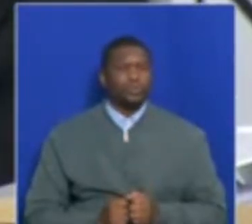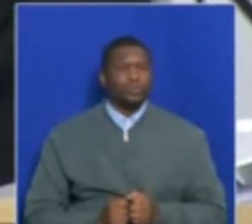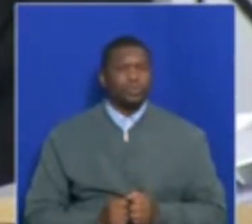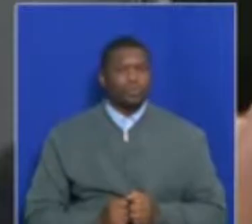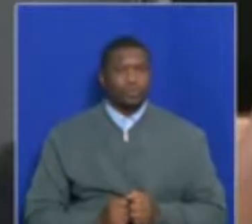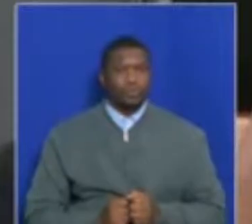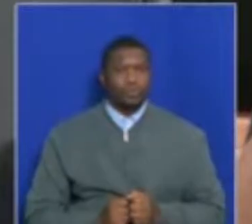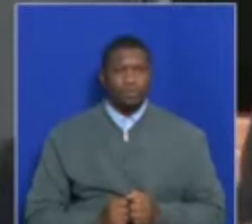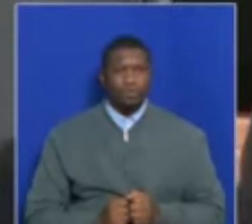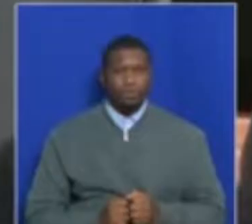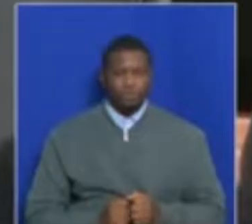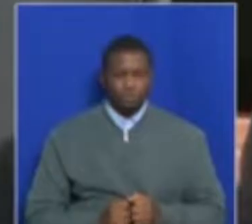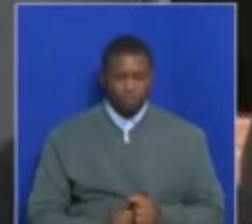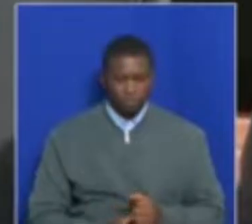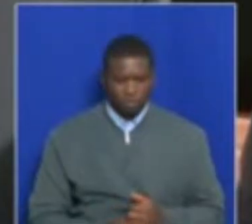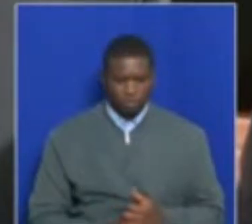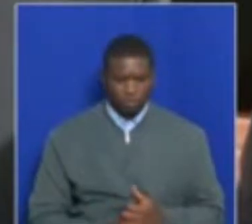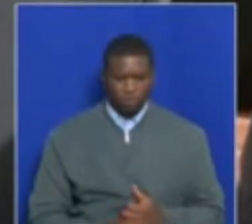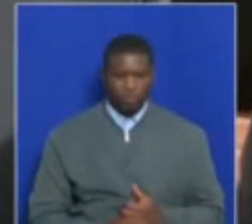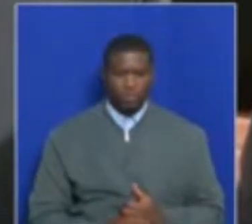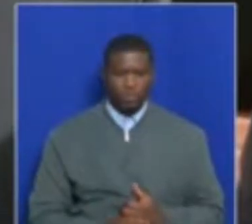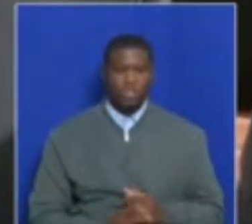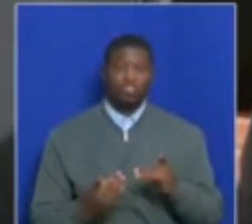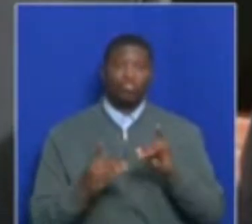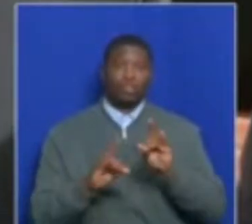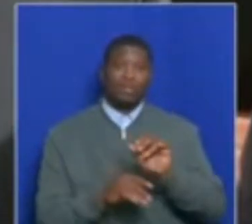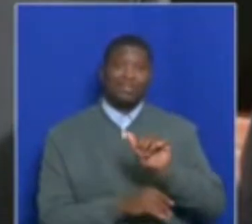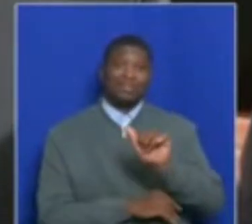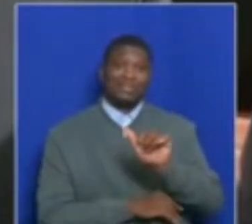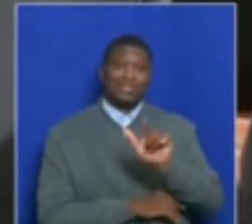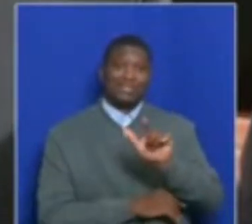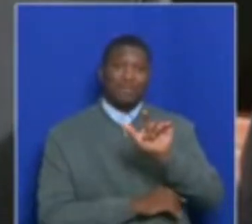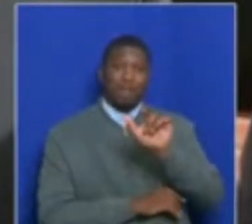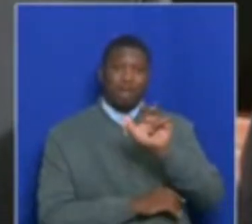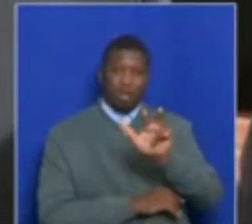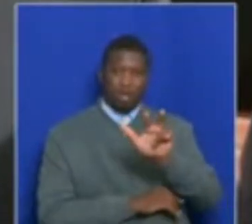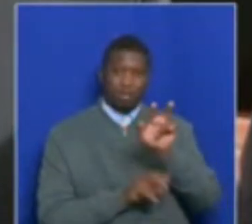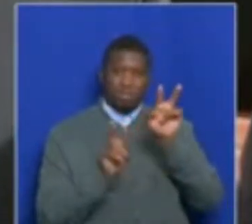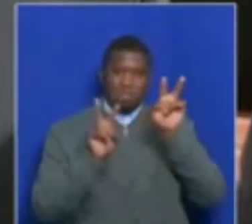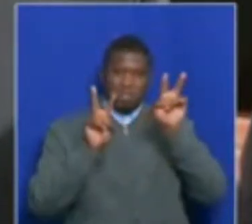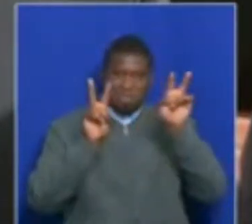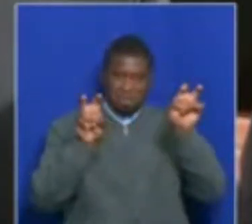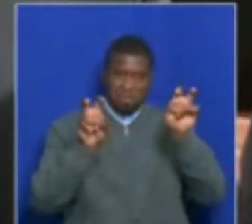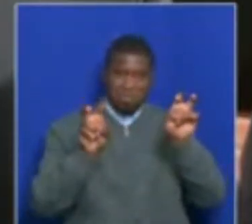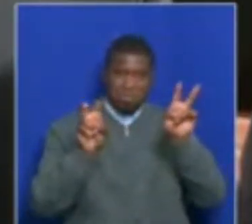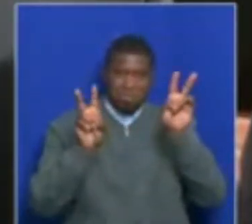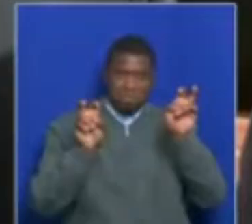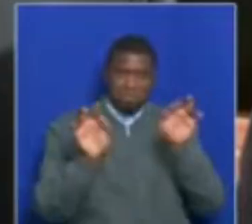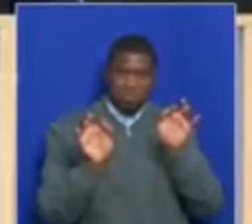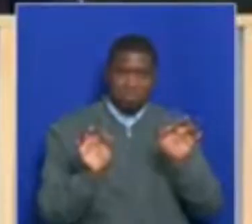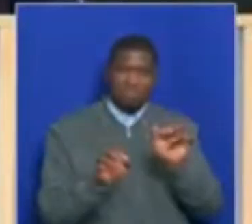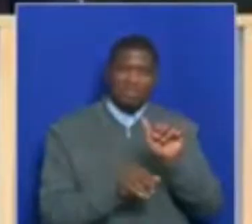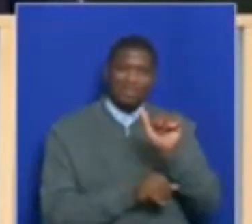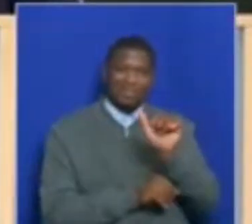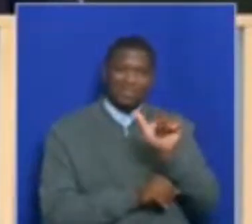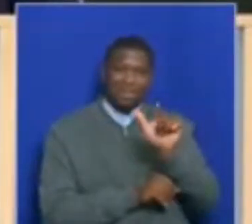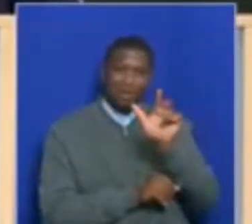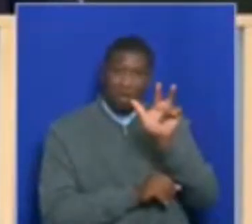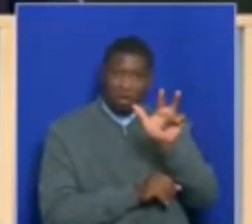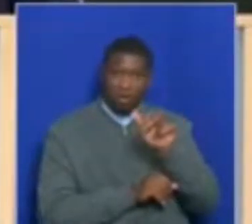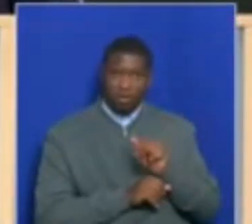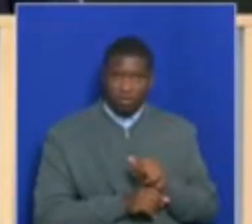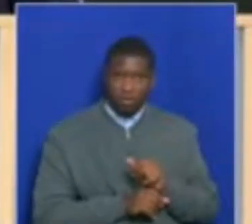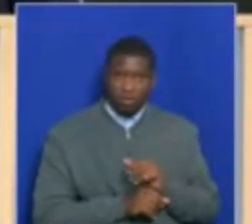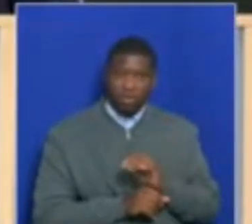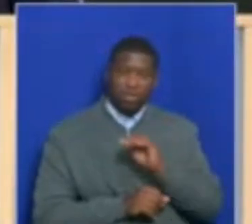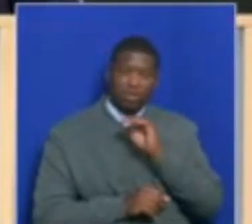Chair, it's 678. The heading... The correct one is 678. So at 33, then we change